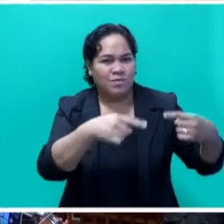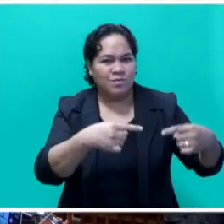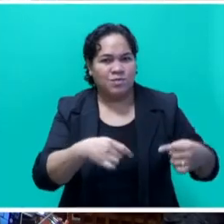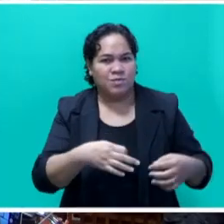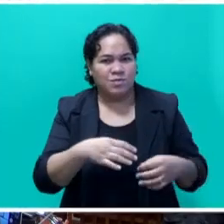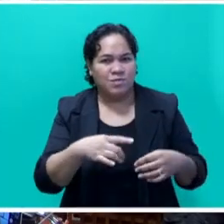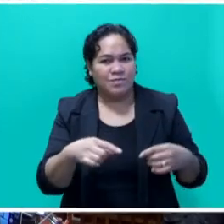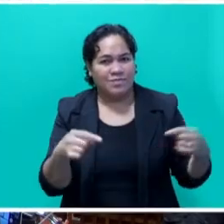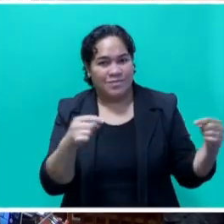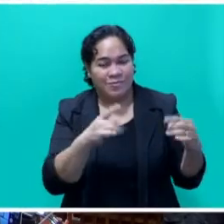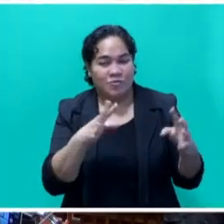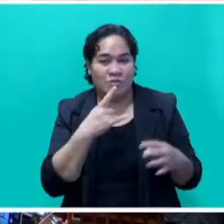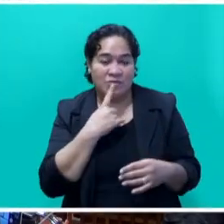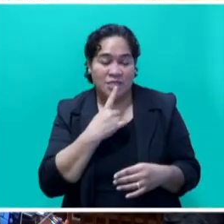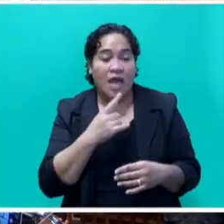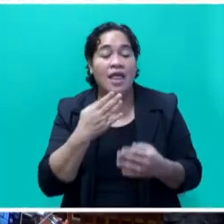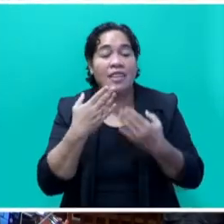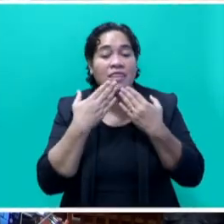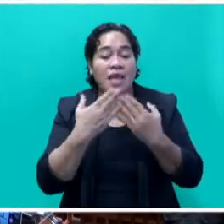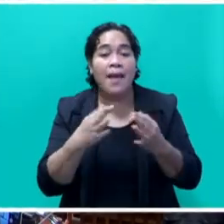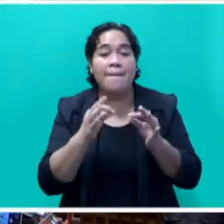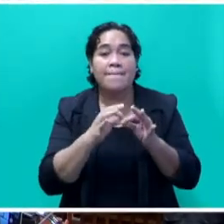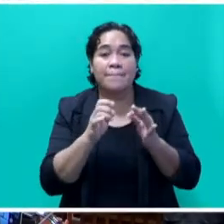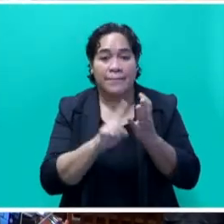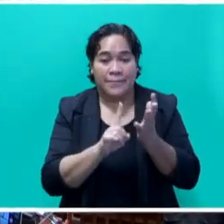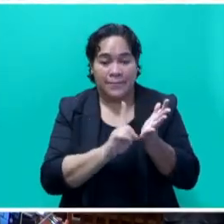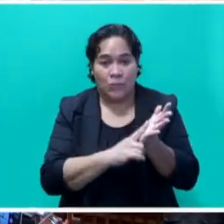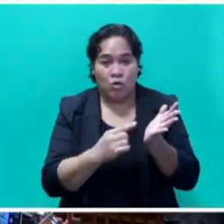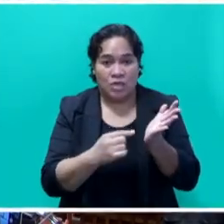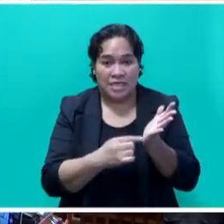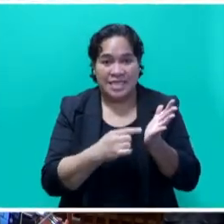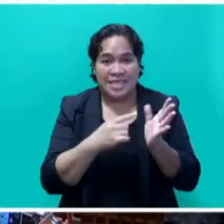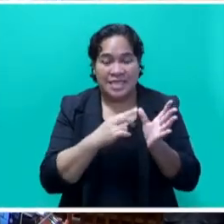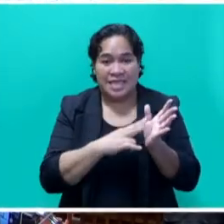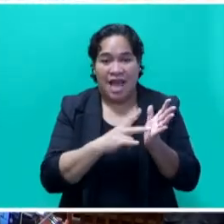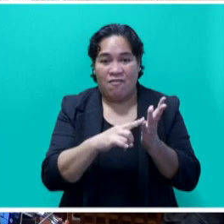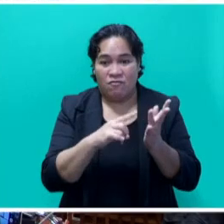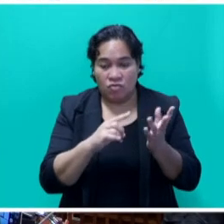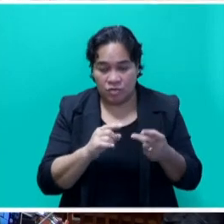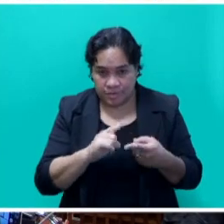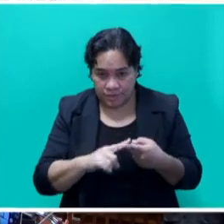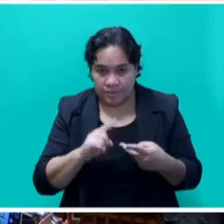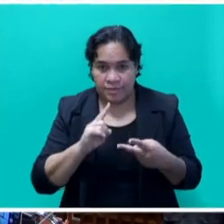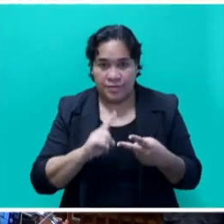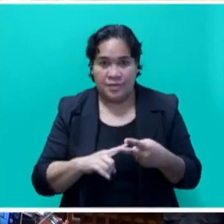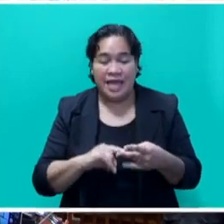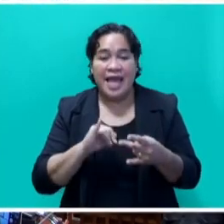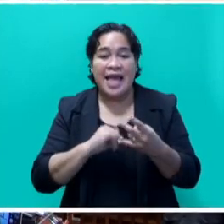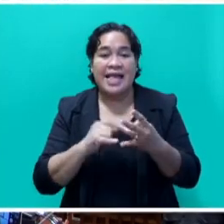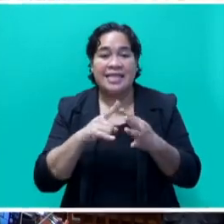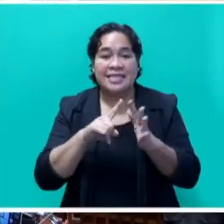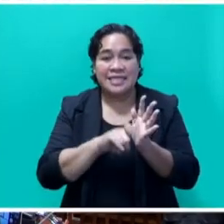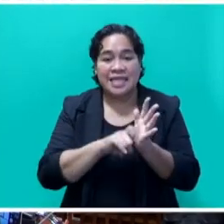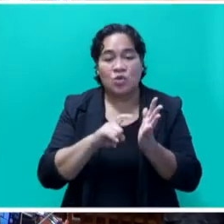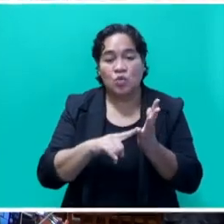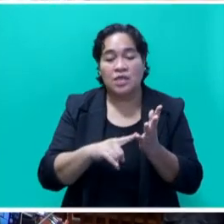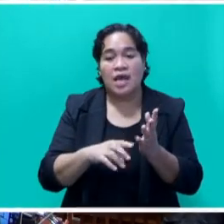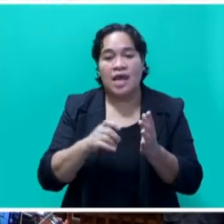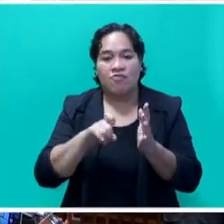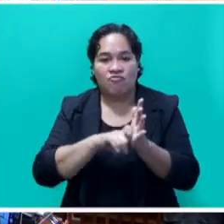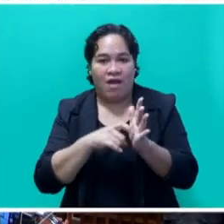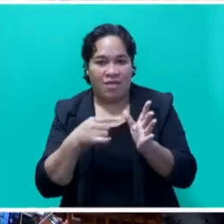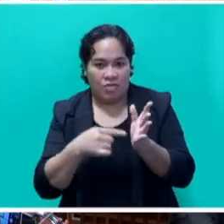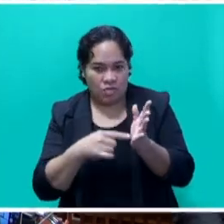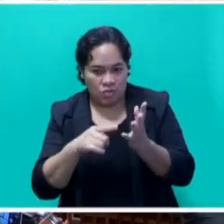And I'd also like to thank Honourable Bulitavu, Honourable Siraratu, who actually brought home the point about the practical issue and the